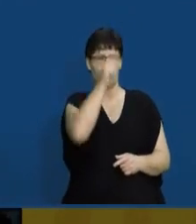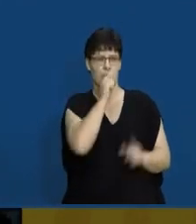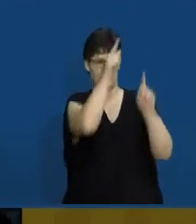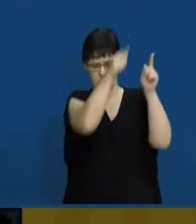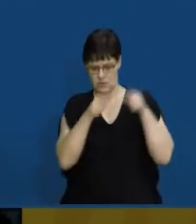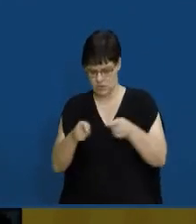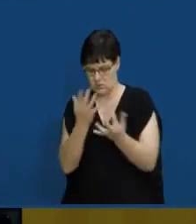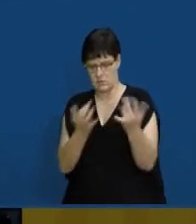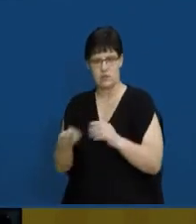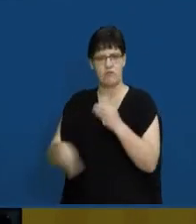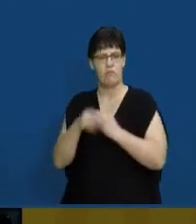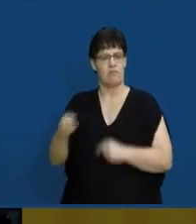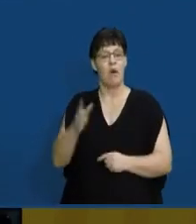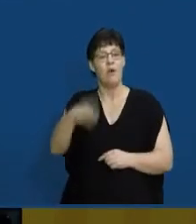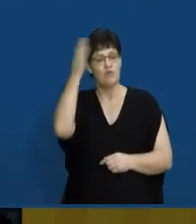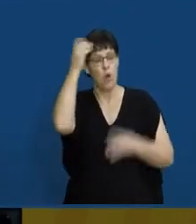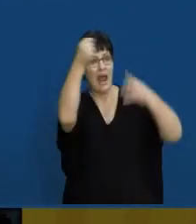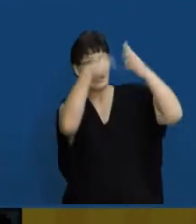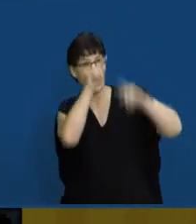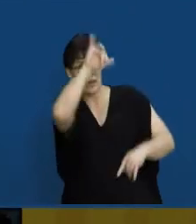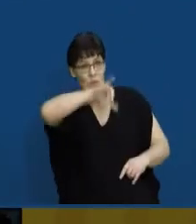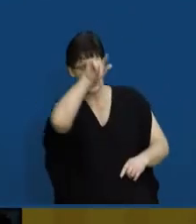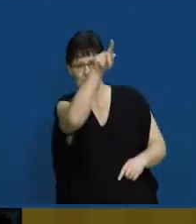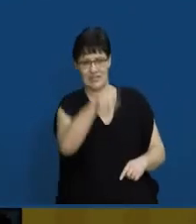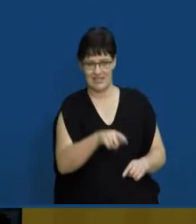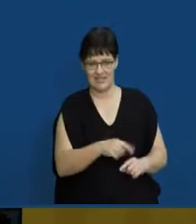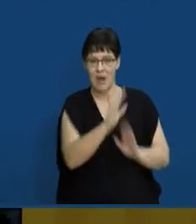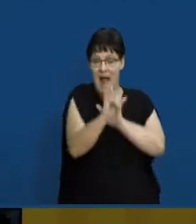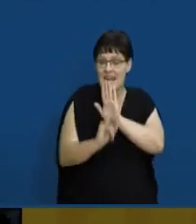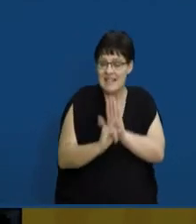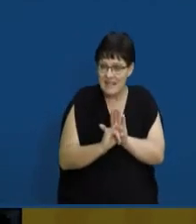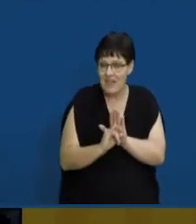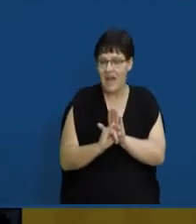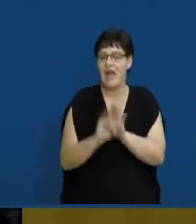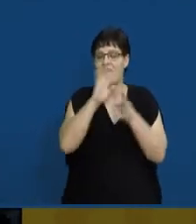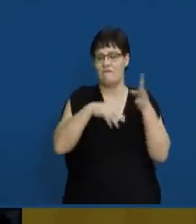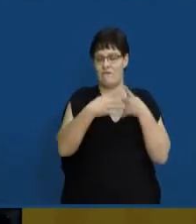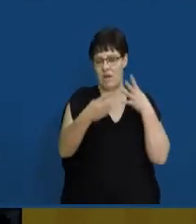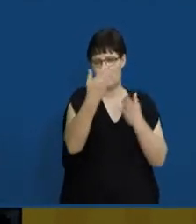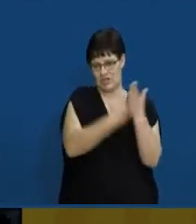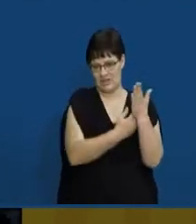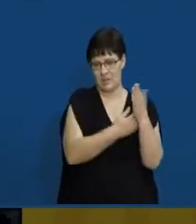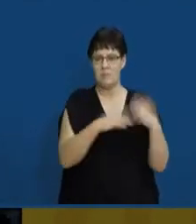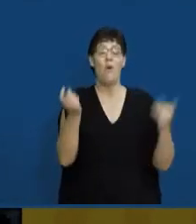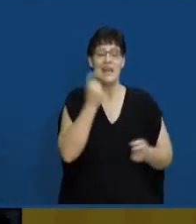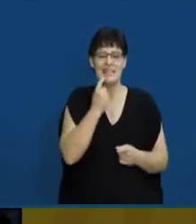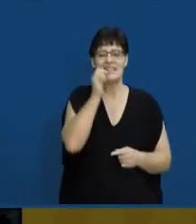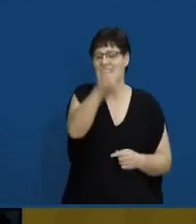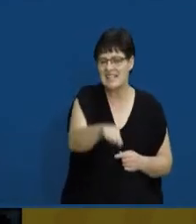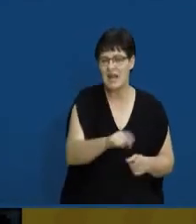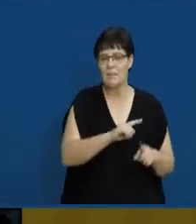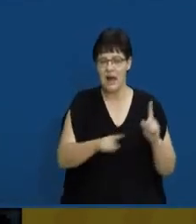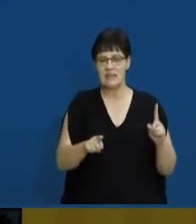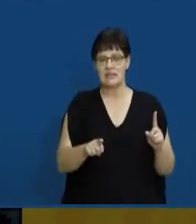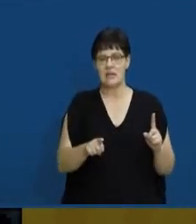is being asked for and also being able to identify. Obviously, the formula sheet makes it easier, but you also know